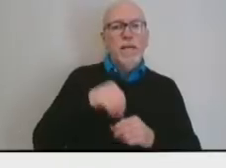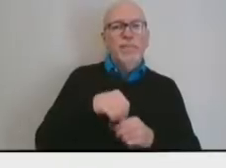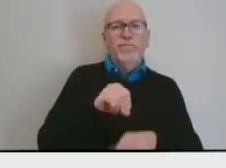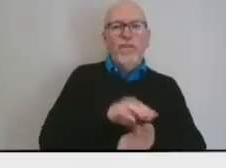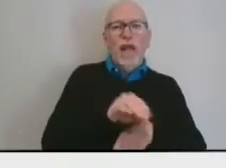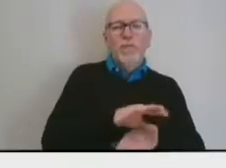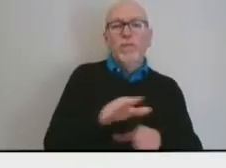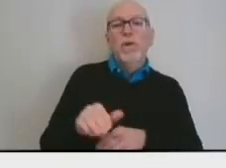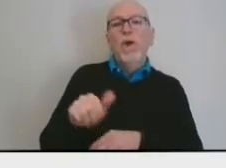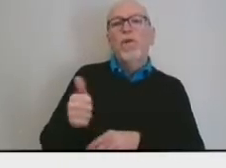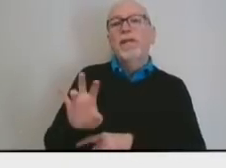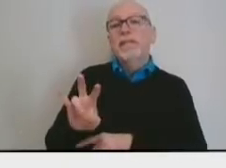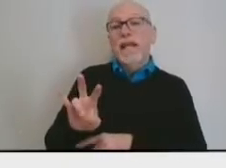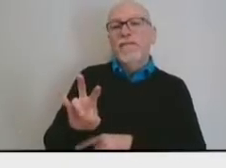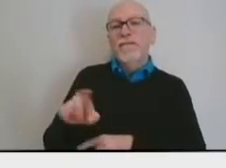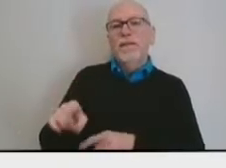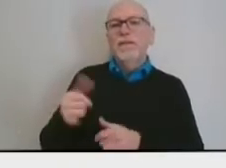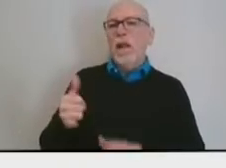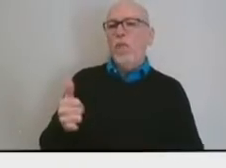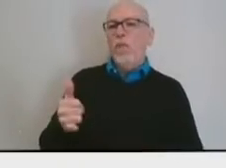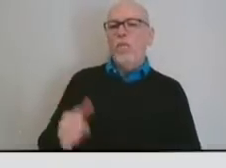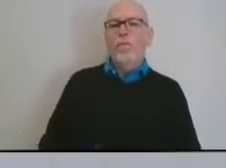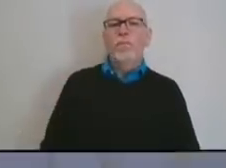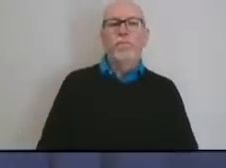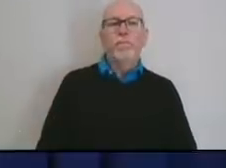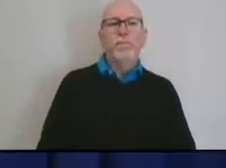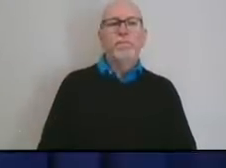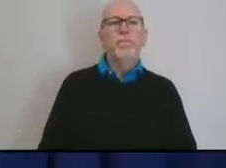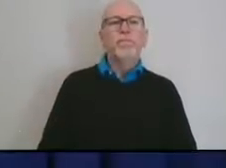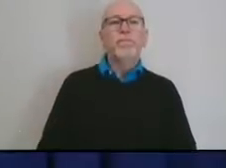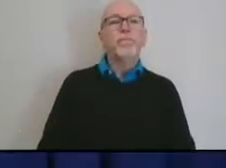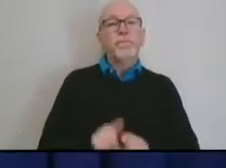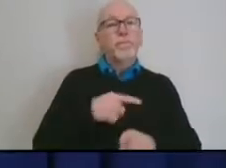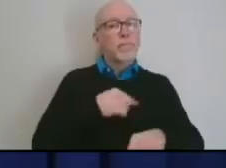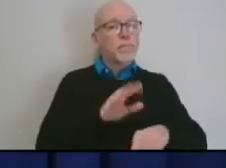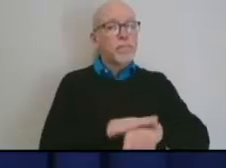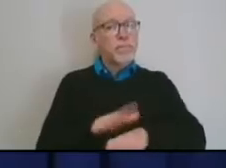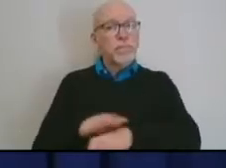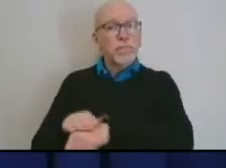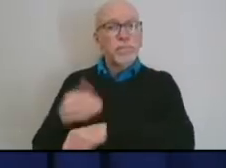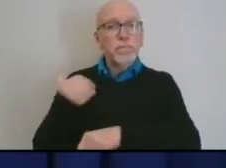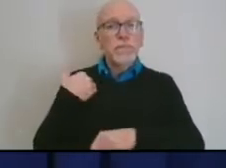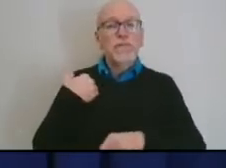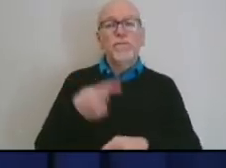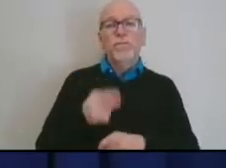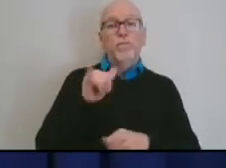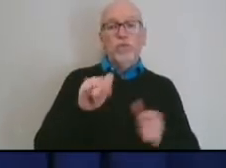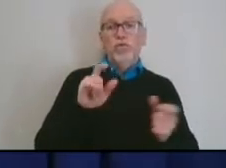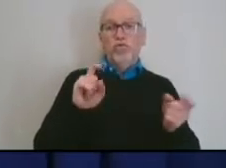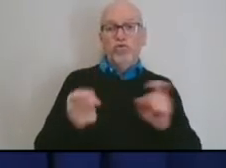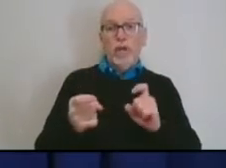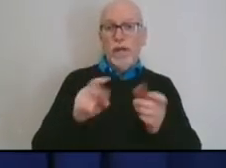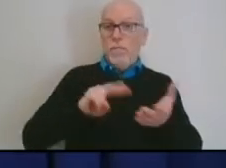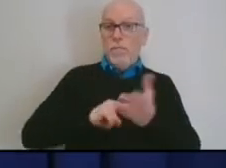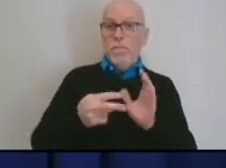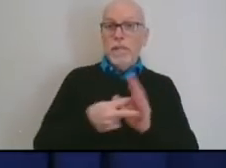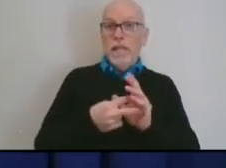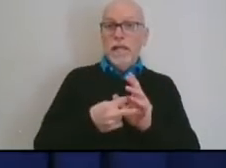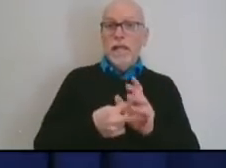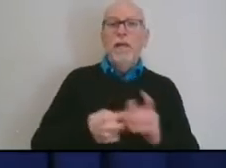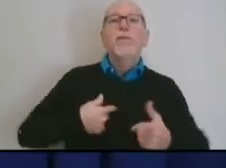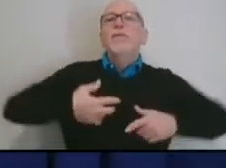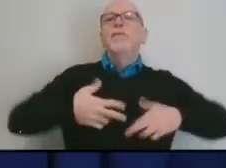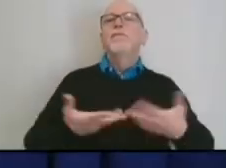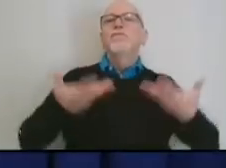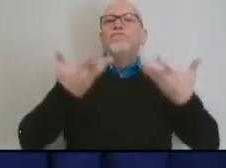while another 7 have moved to yellow. As I've cautioned before, these changes do not mean that we are out of the